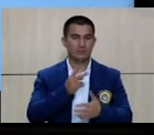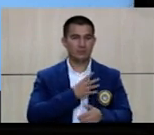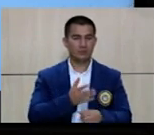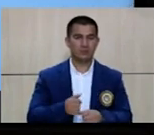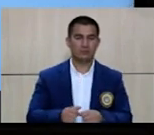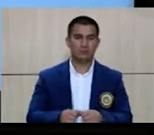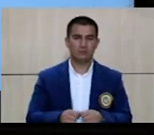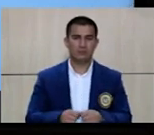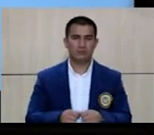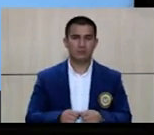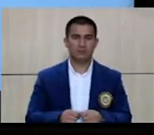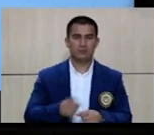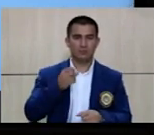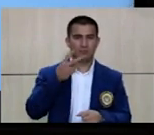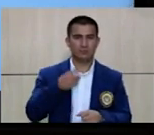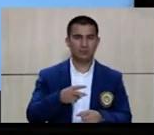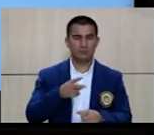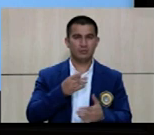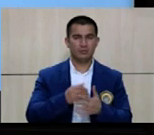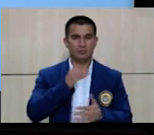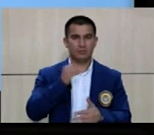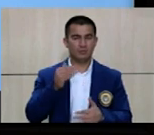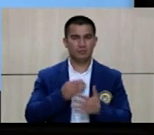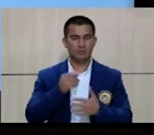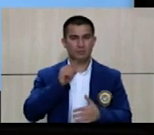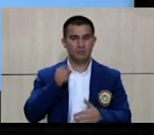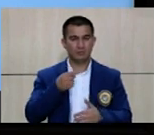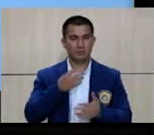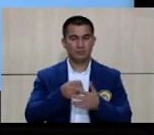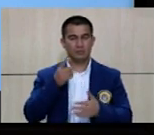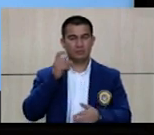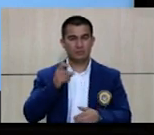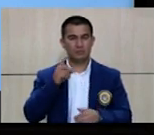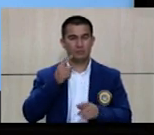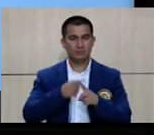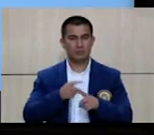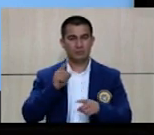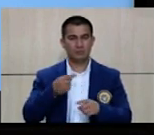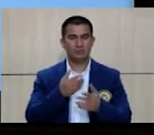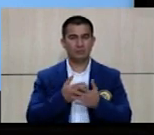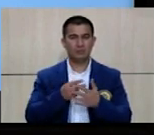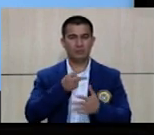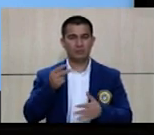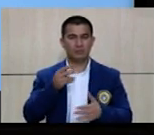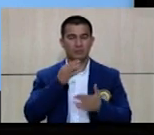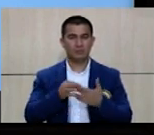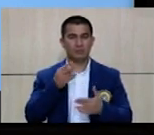olamiz. 120 taqsim x minus 120 taqsim x plus 3 barobar